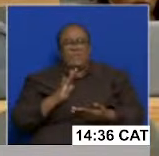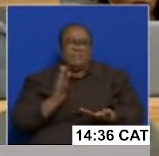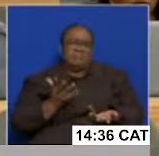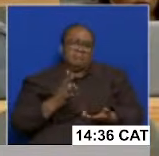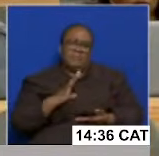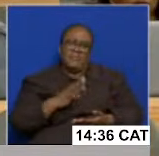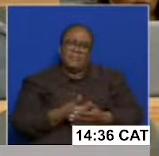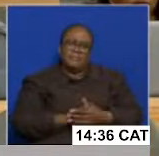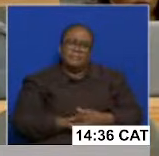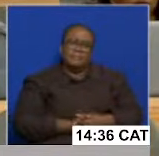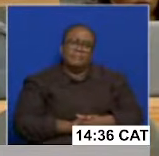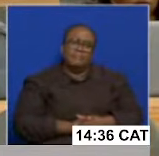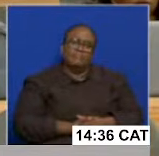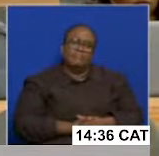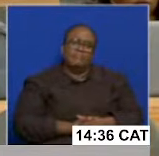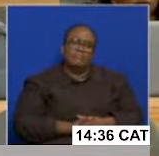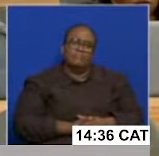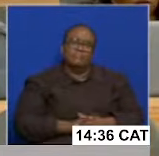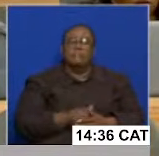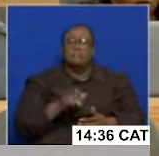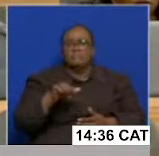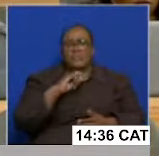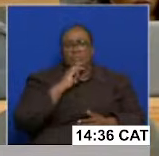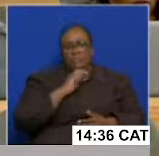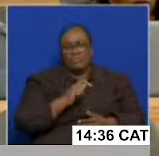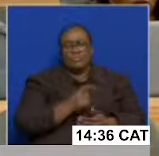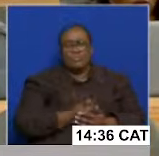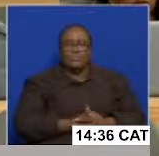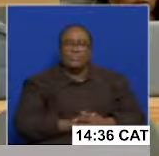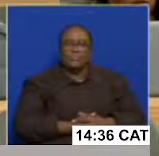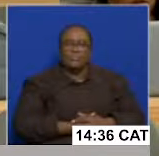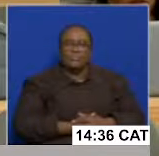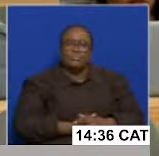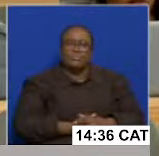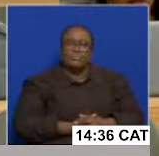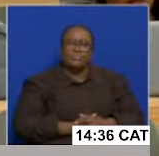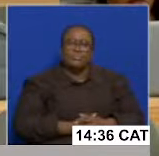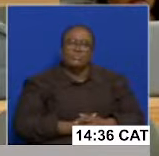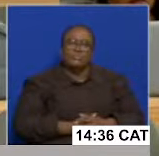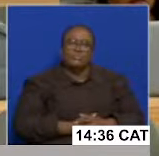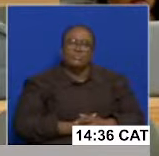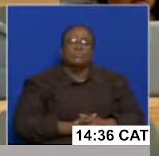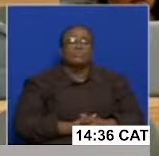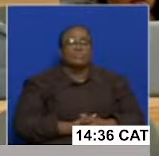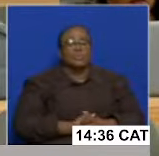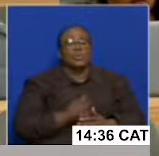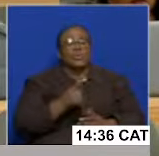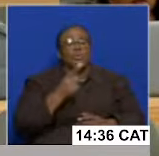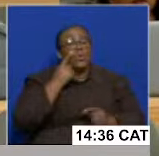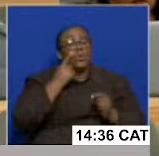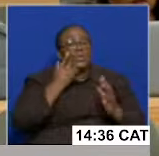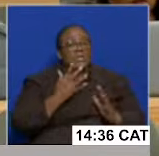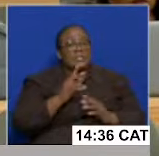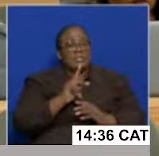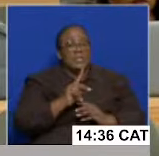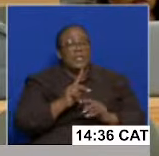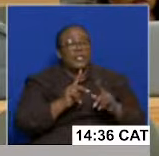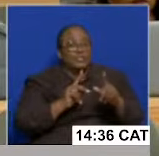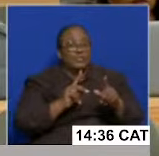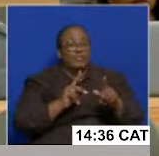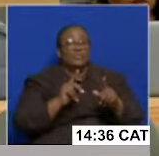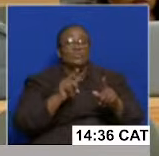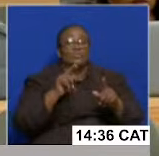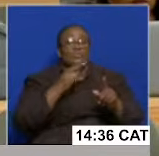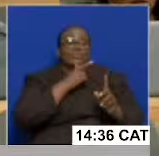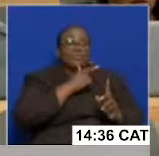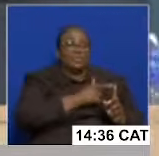No, it's true, Commissioner. In fact, Witness K, it was you who told Keisha Lee Stalls that